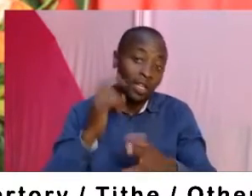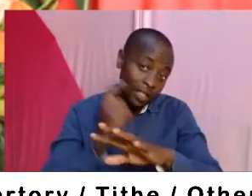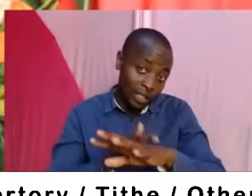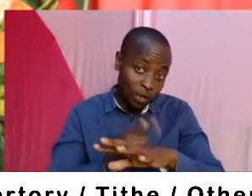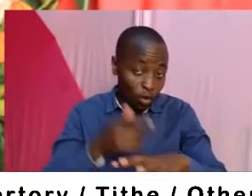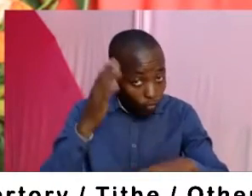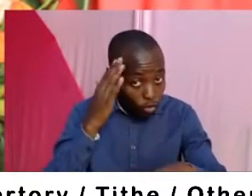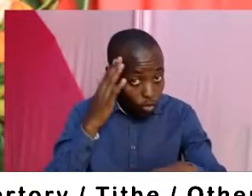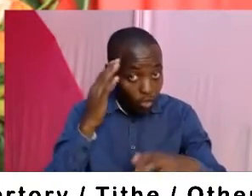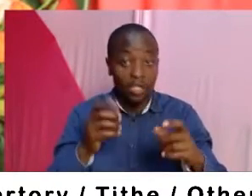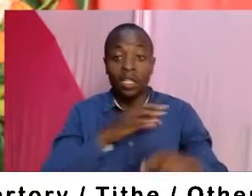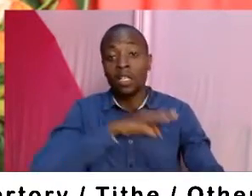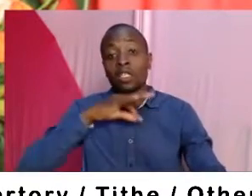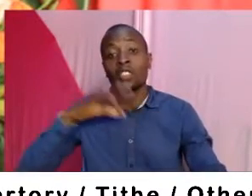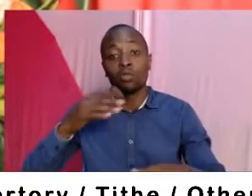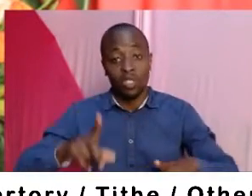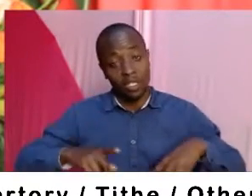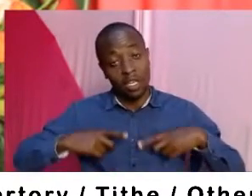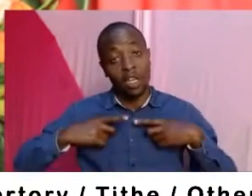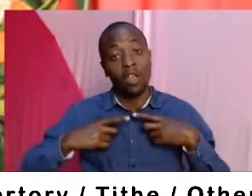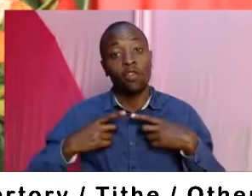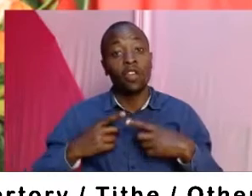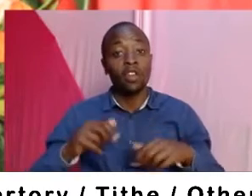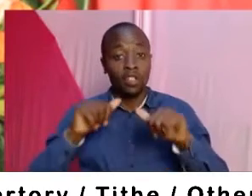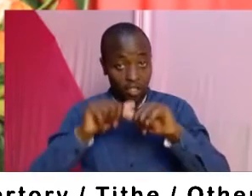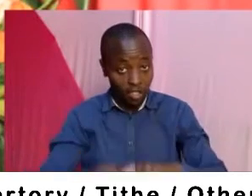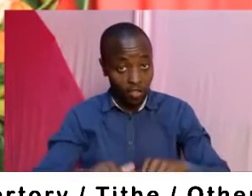discerning that the Spirit of God is alive and